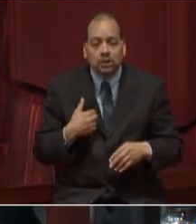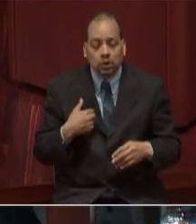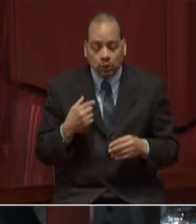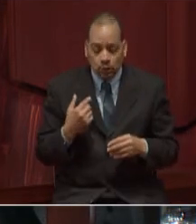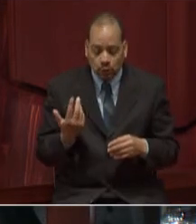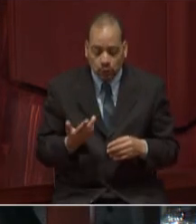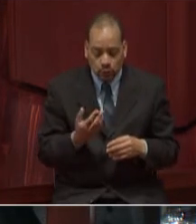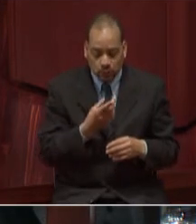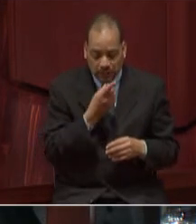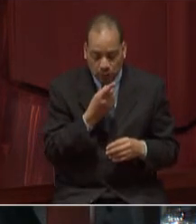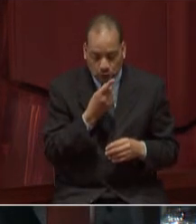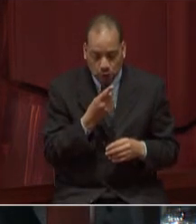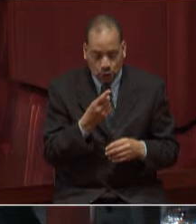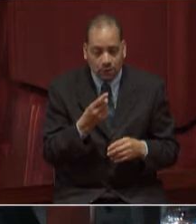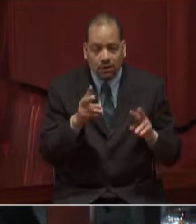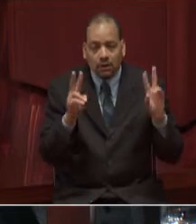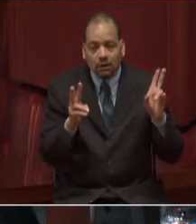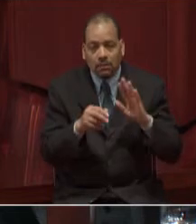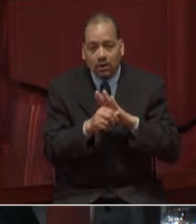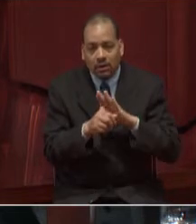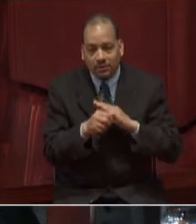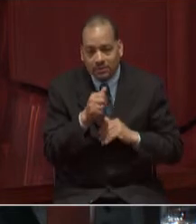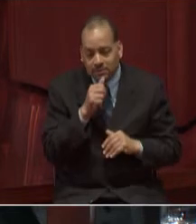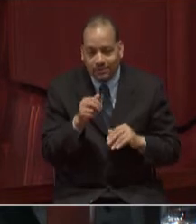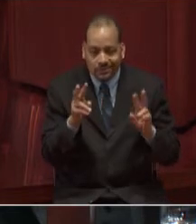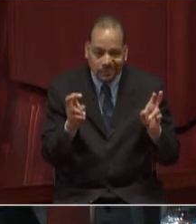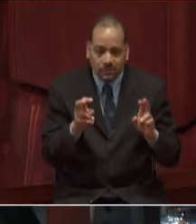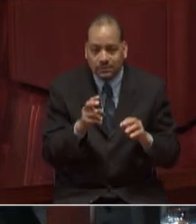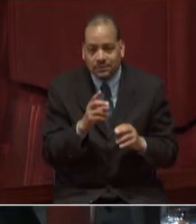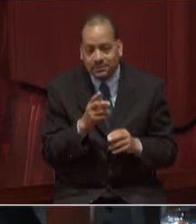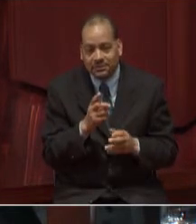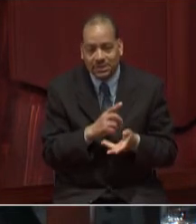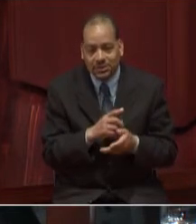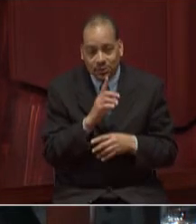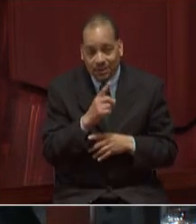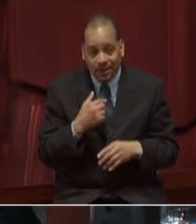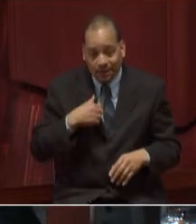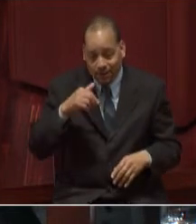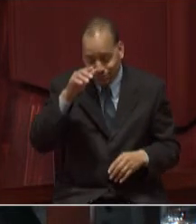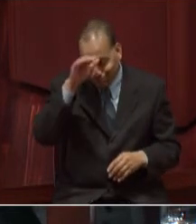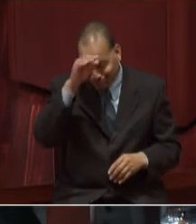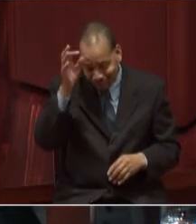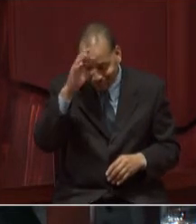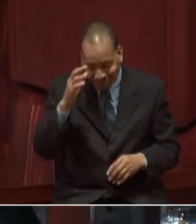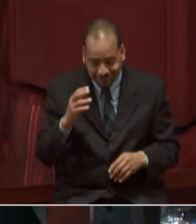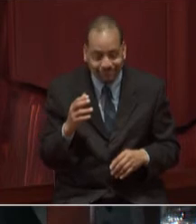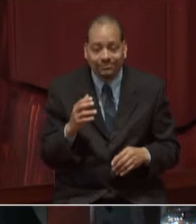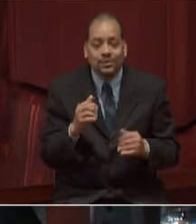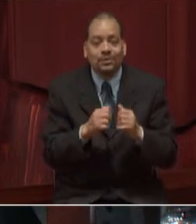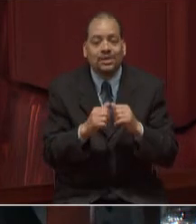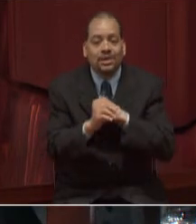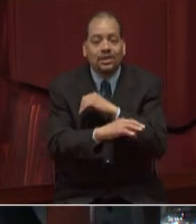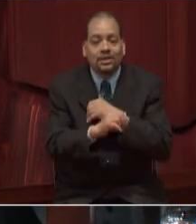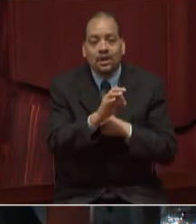to a dinner, an off the record, how naive I was in those days, dinner with a Foreign Service